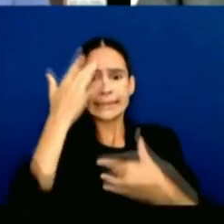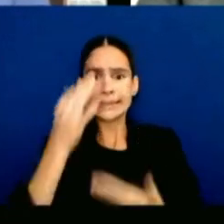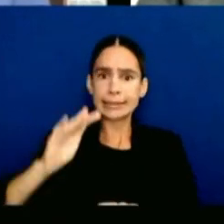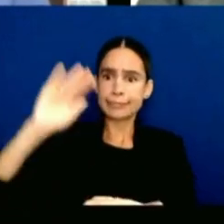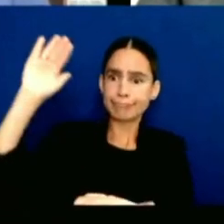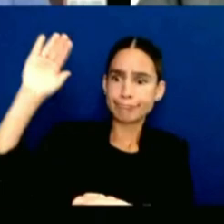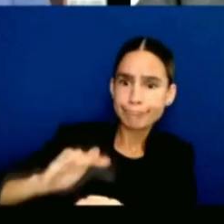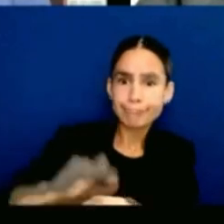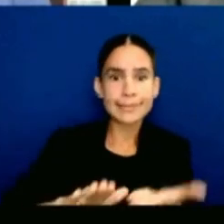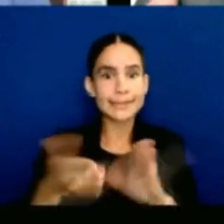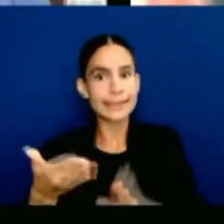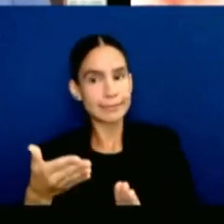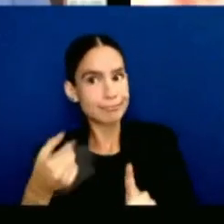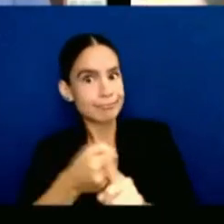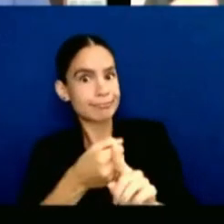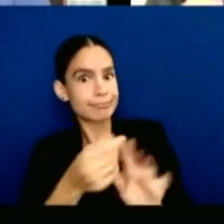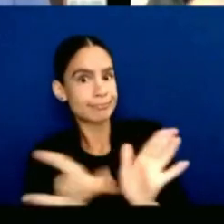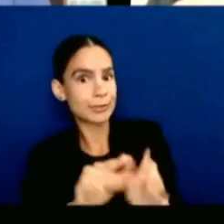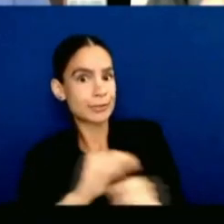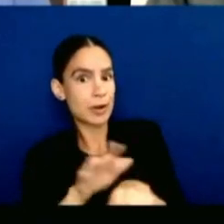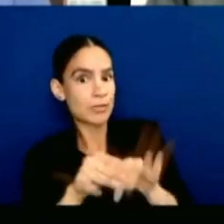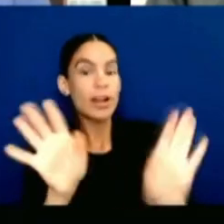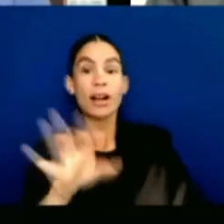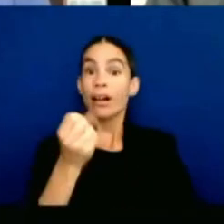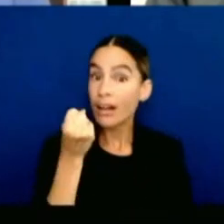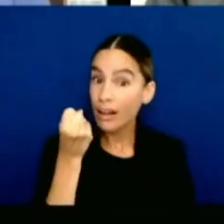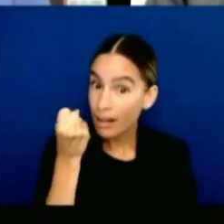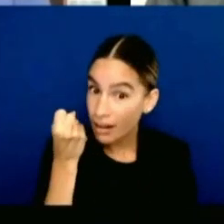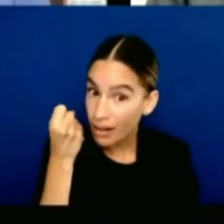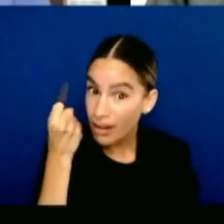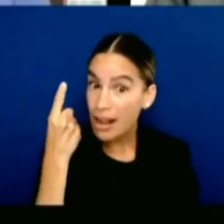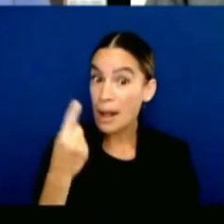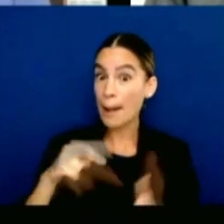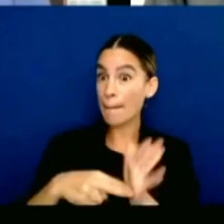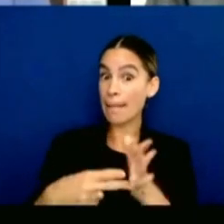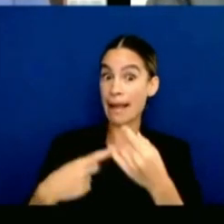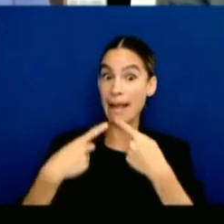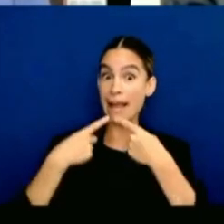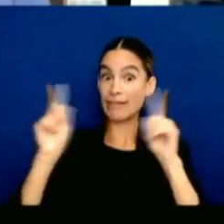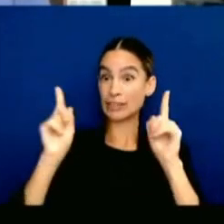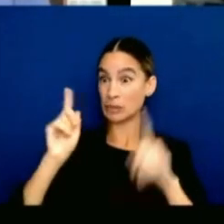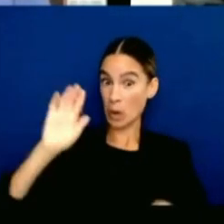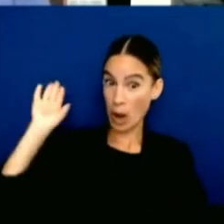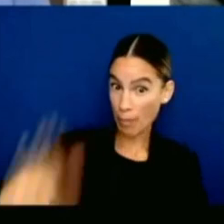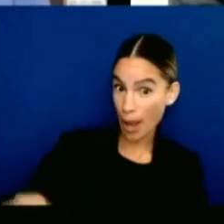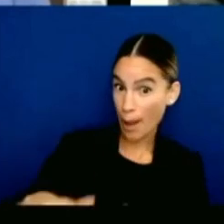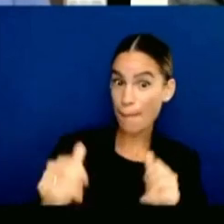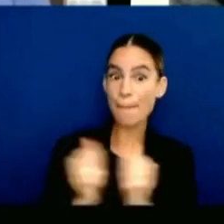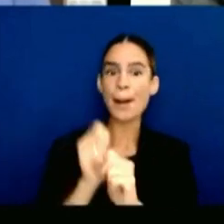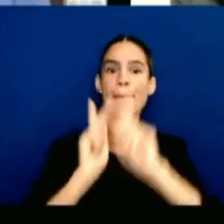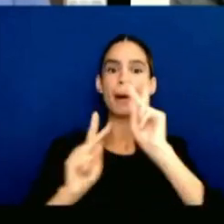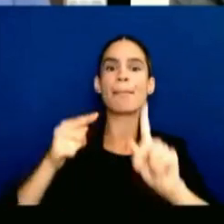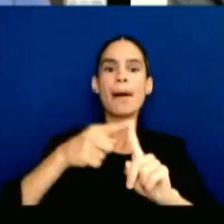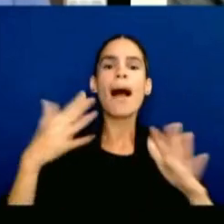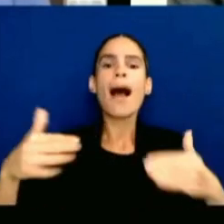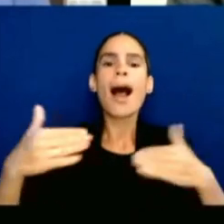with early disease, which goes along with what we know about pathogenesis, that you want to hit the virus early, but once you